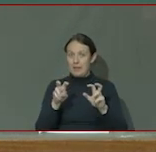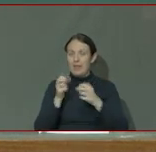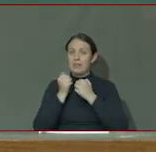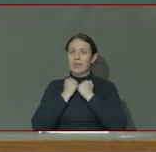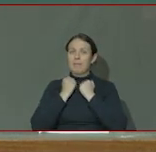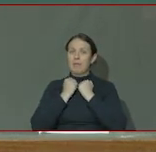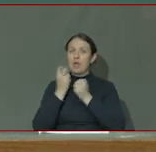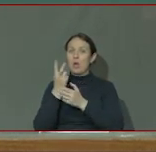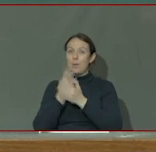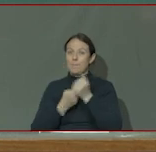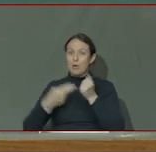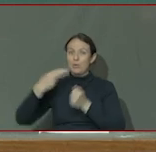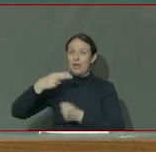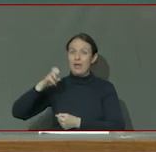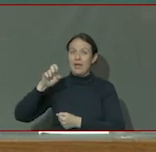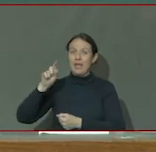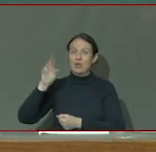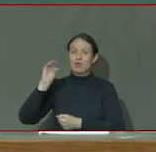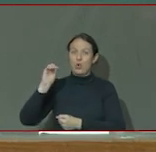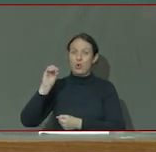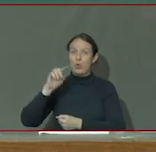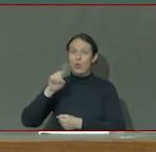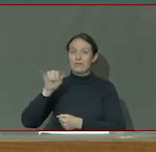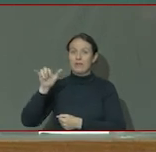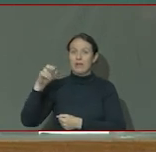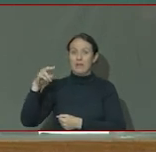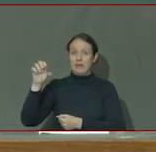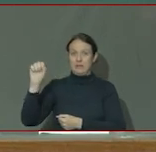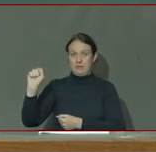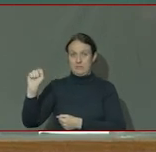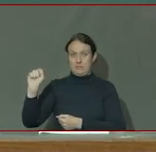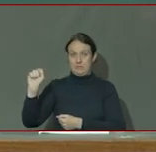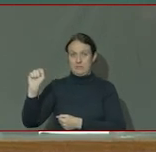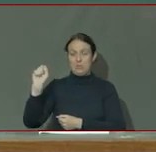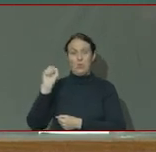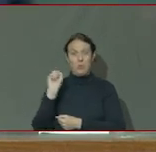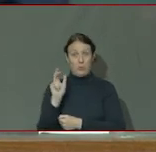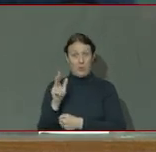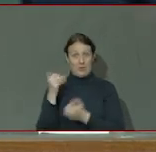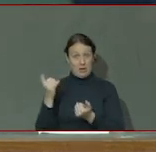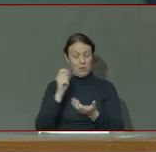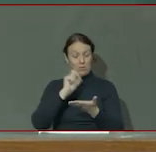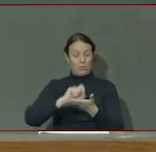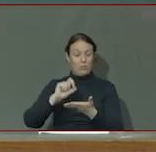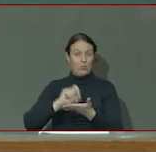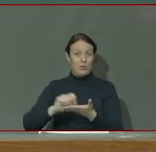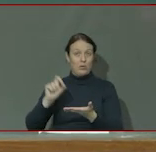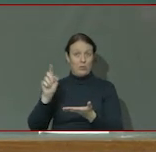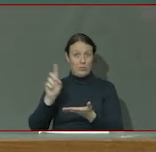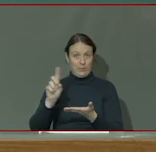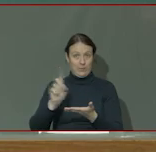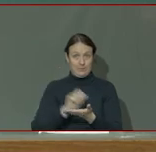both heterozygous. So now they want us to write down